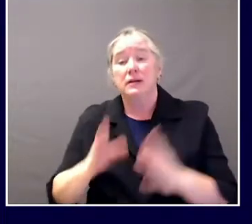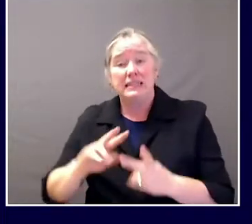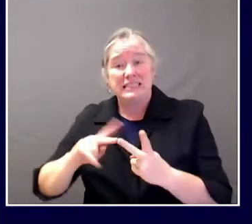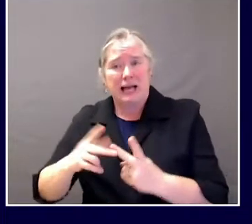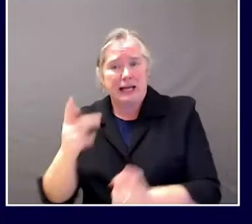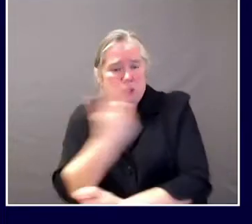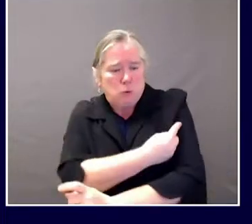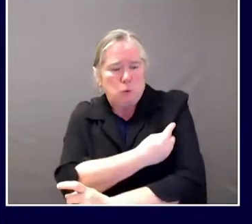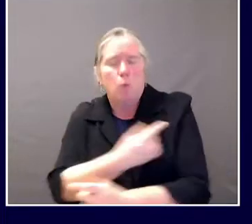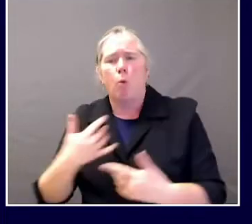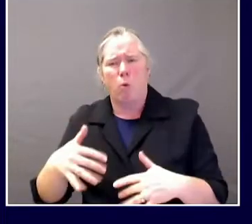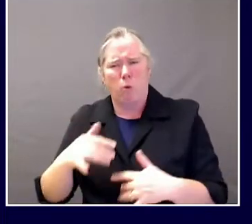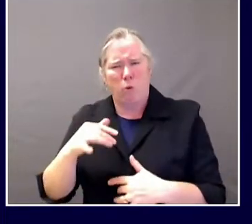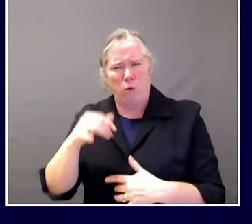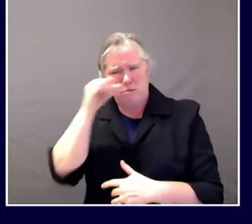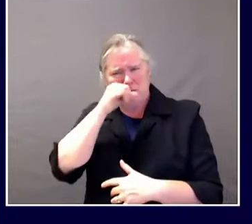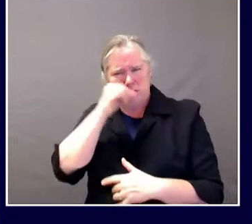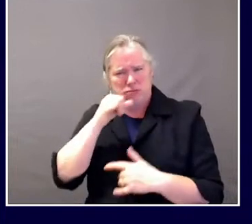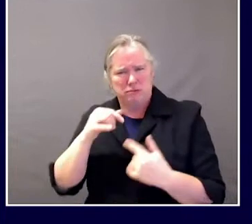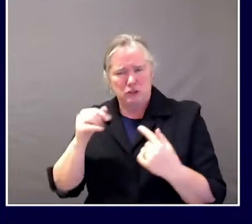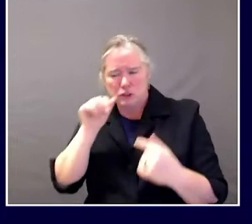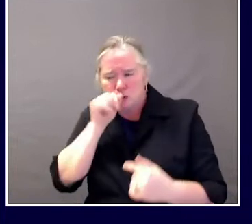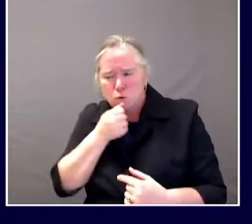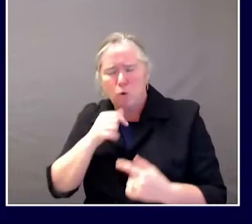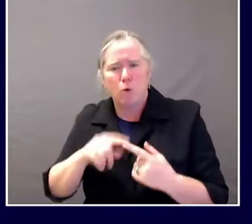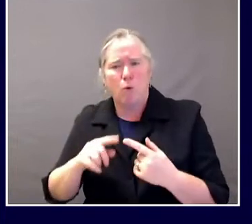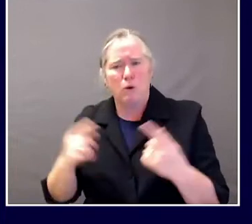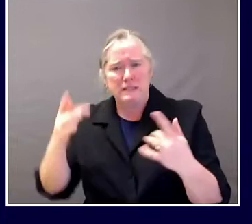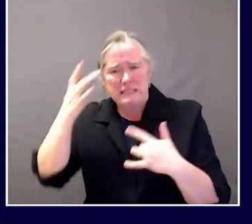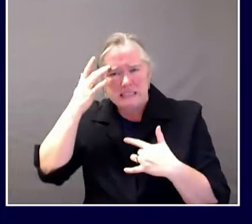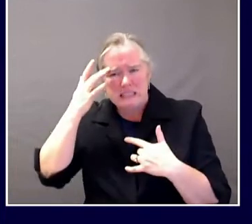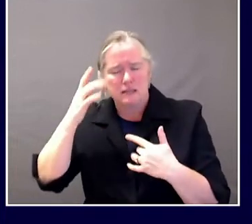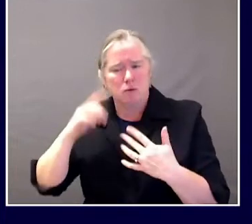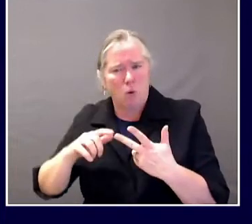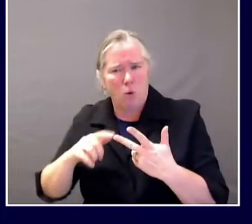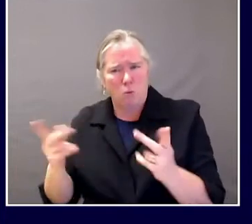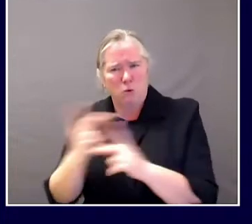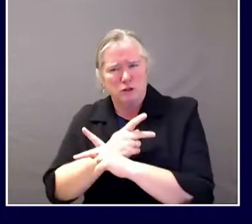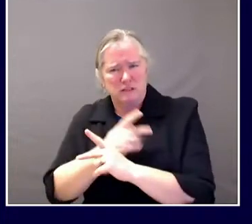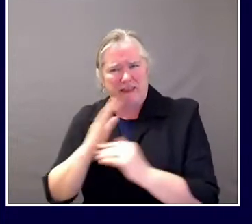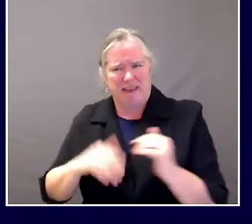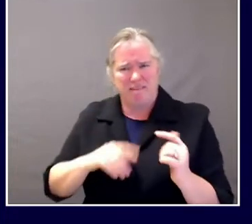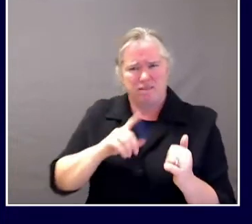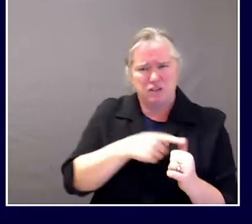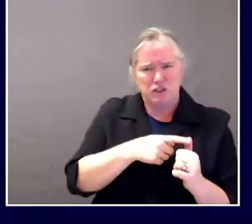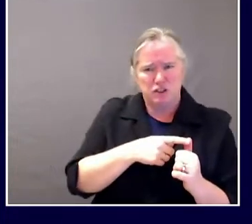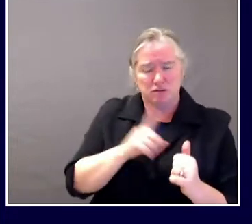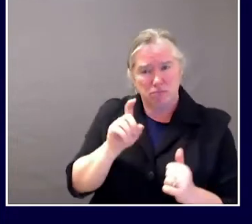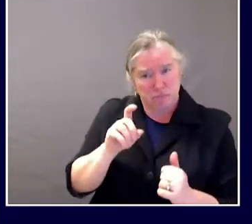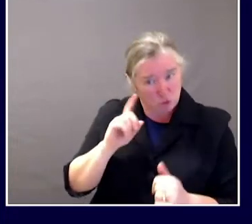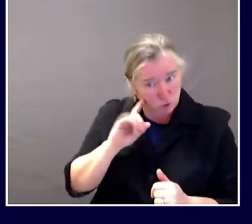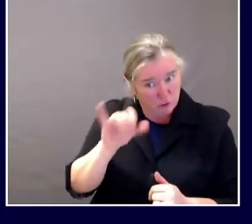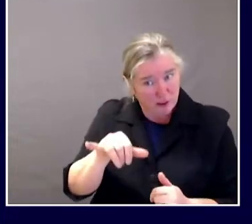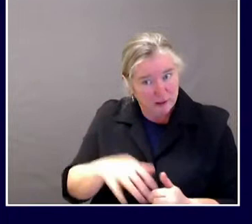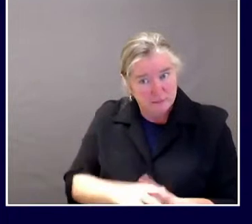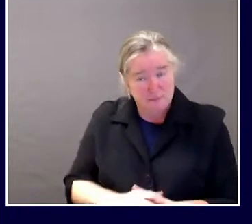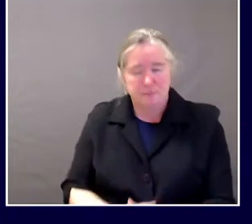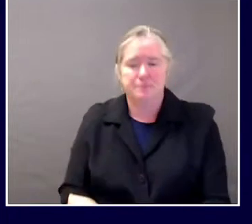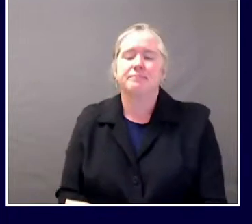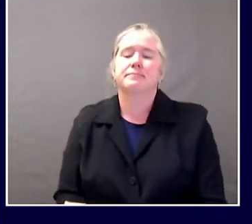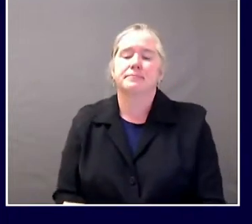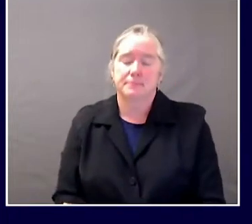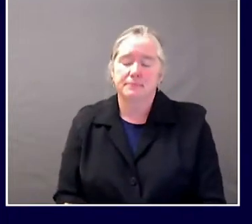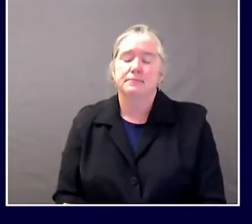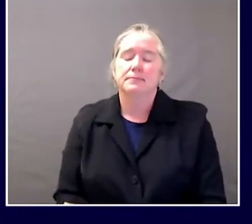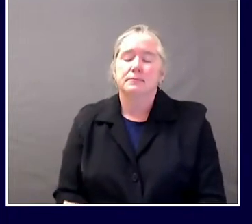you hearing this is the case with other people? So Ashley, let's in the clinical trials for both of